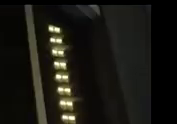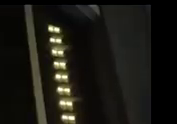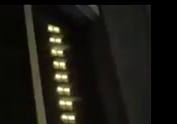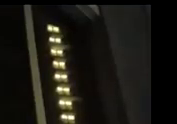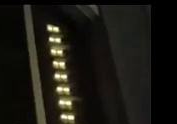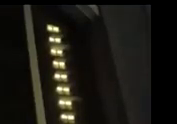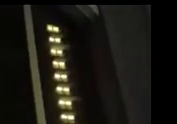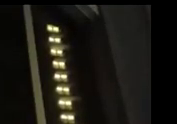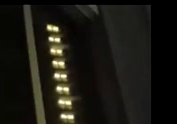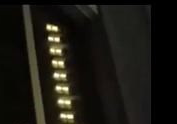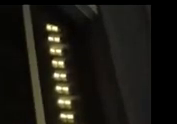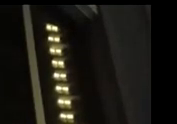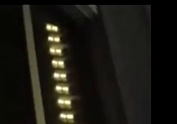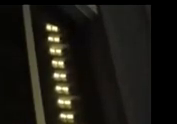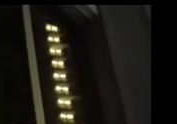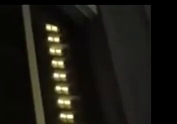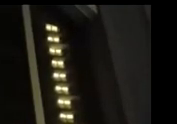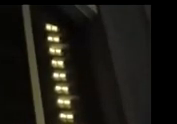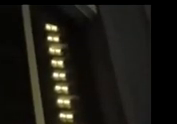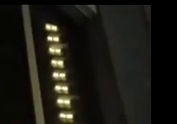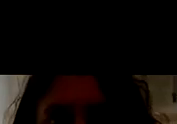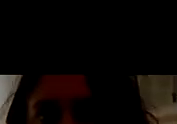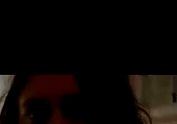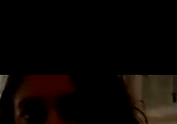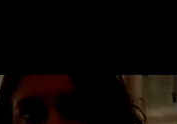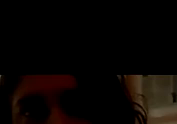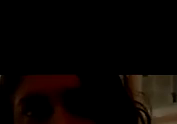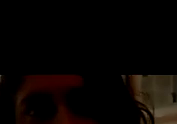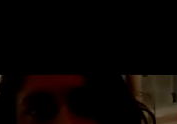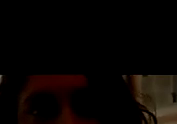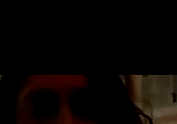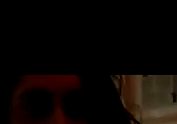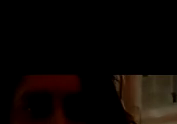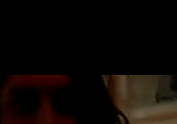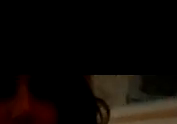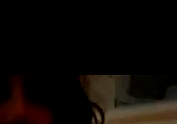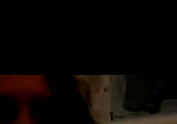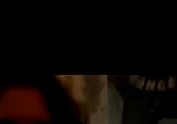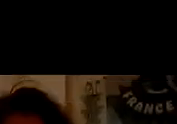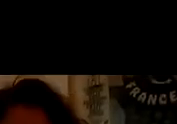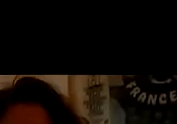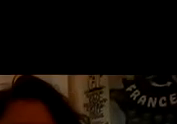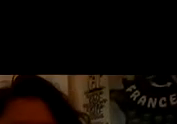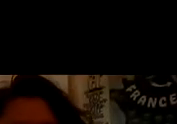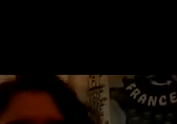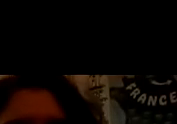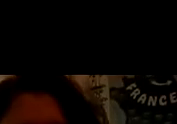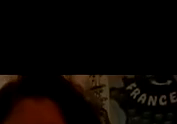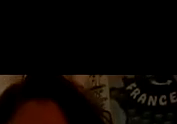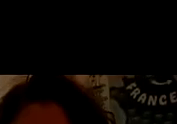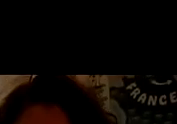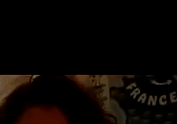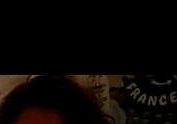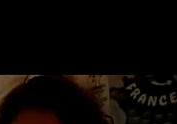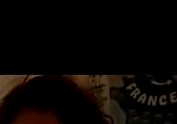so we can see you all. And I've been looking through the Q&A as it's been coming in, and people have been posing questions. And of course, we don't have a lot